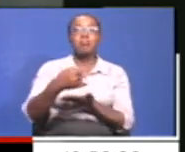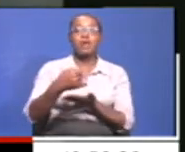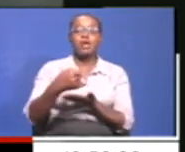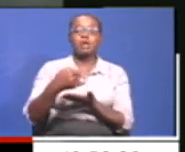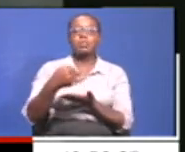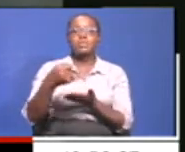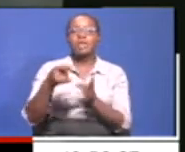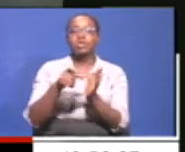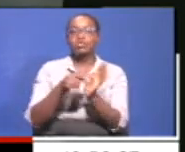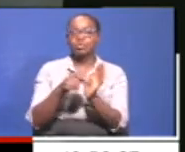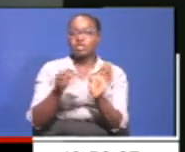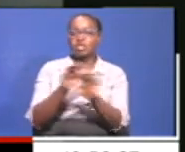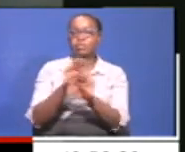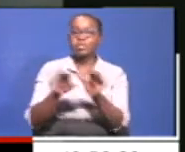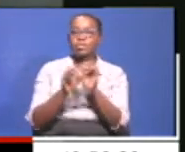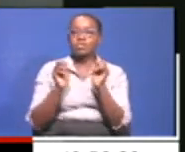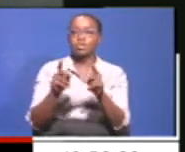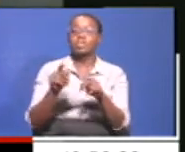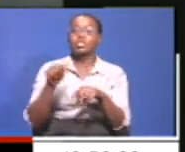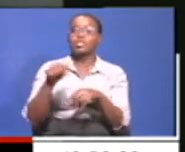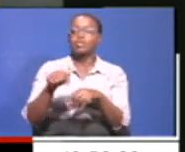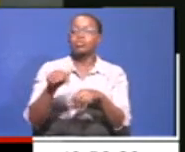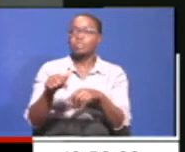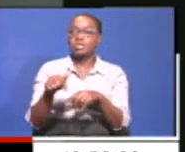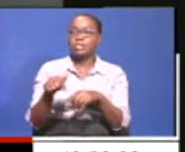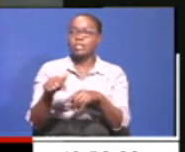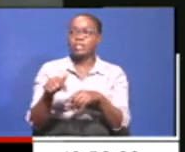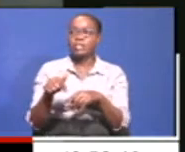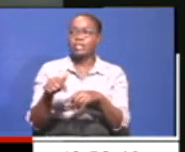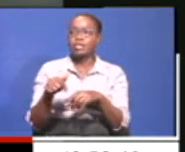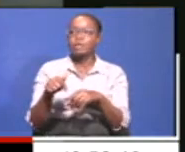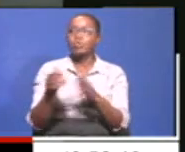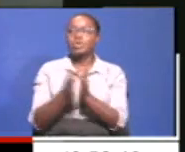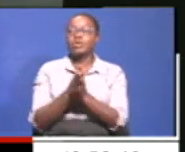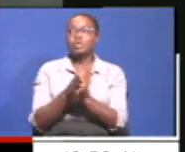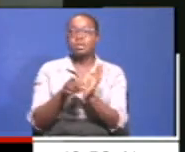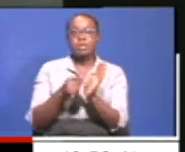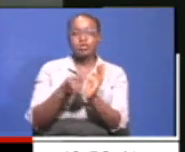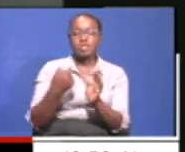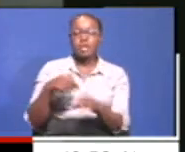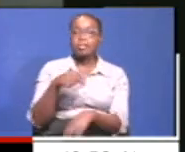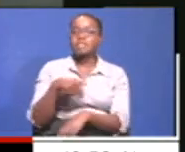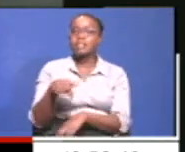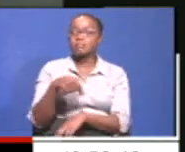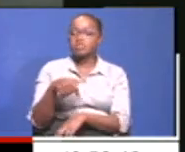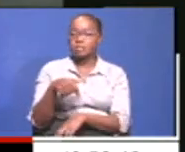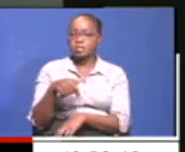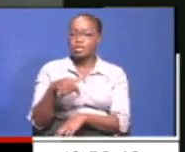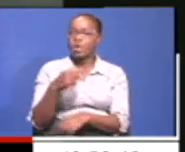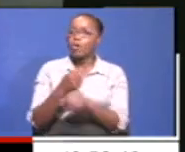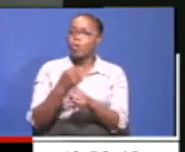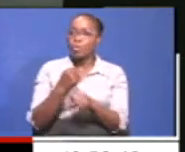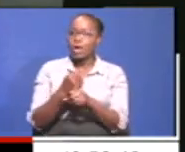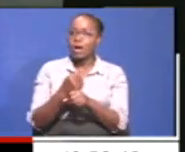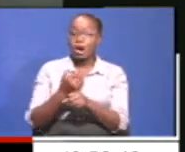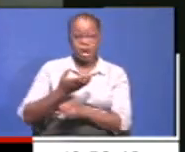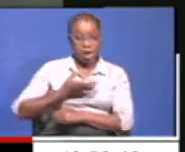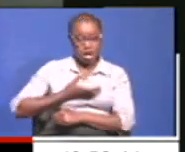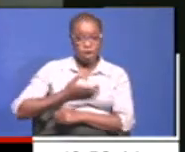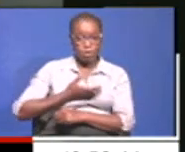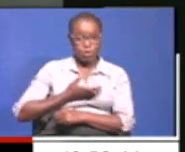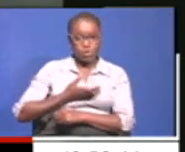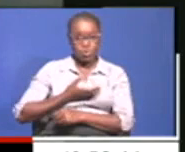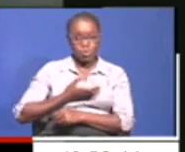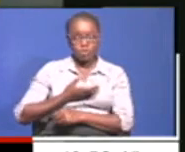okay. And now today we are doing the recce. We are going to get our notes by ourselves. We are going to do it on our own. So